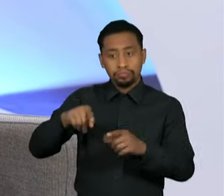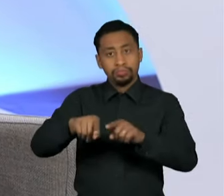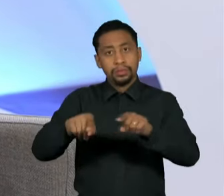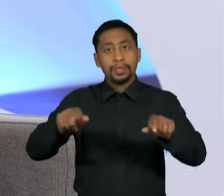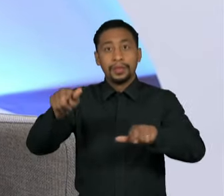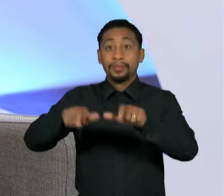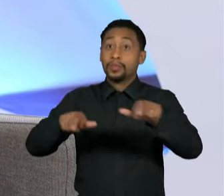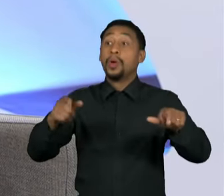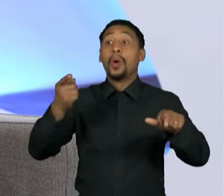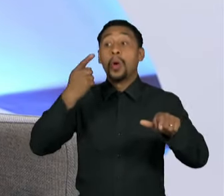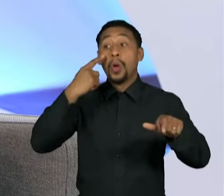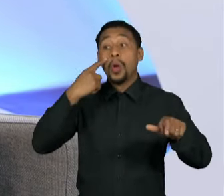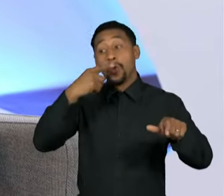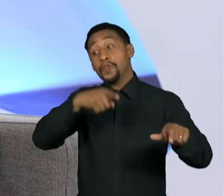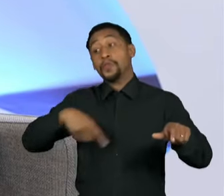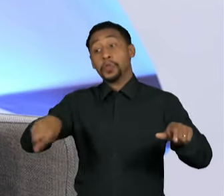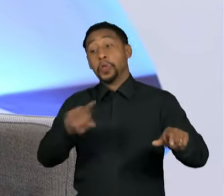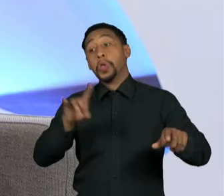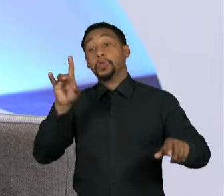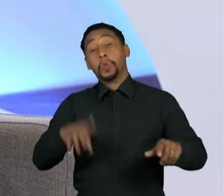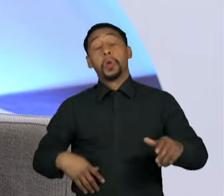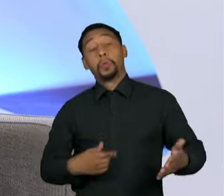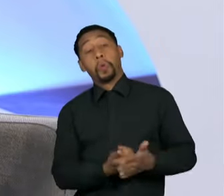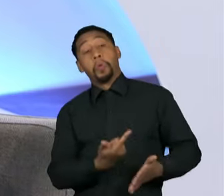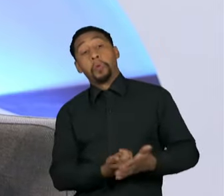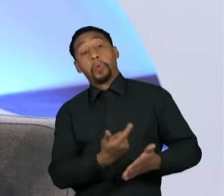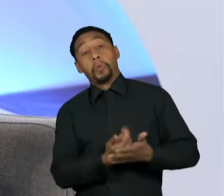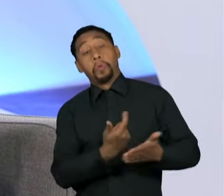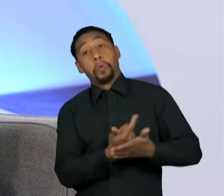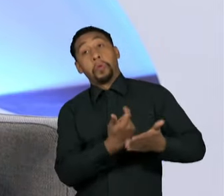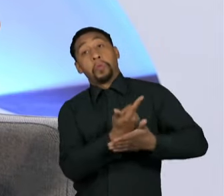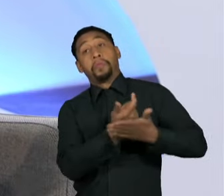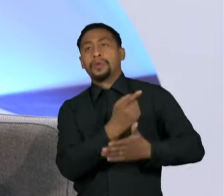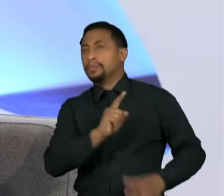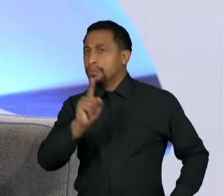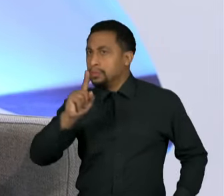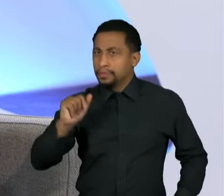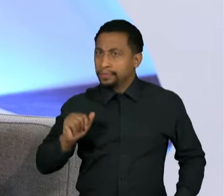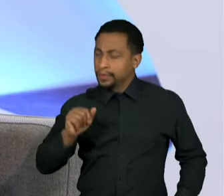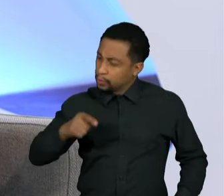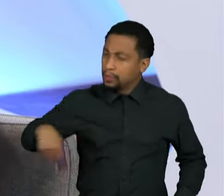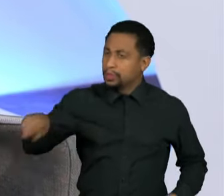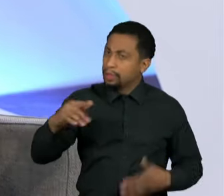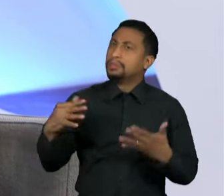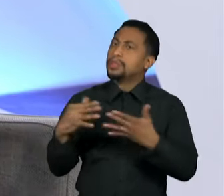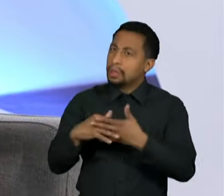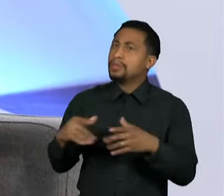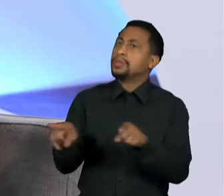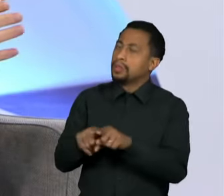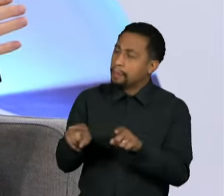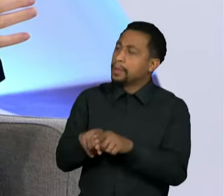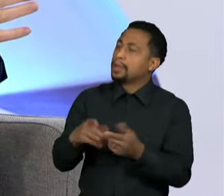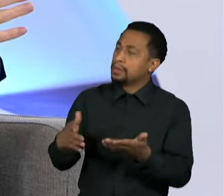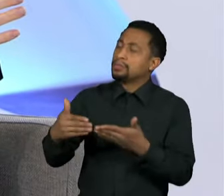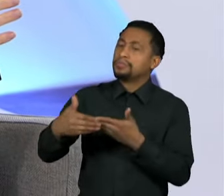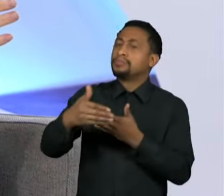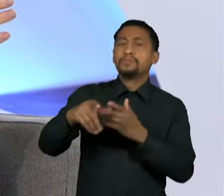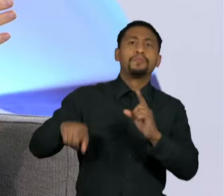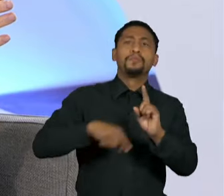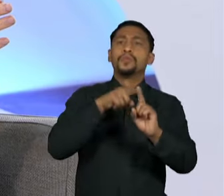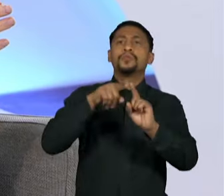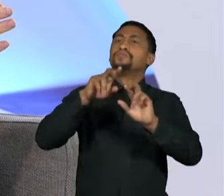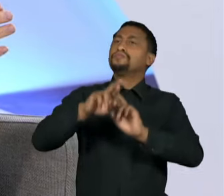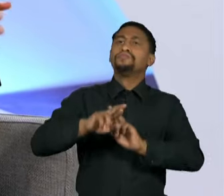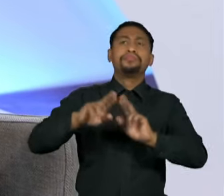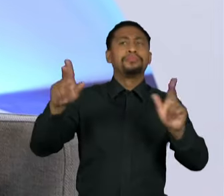reminding people that they are not, that we are not only consumers, we are also citizens, has pointed in a different